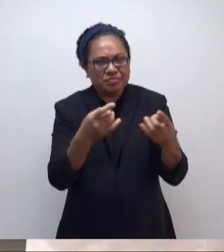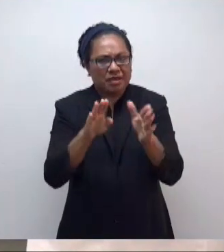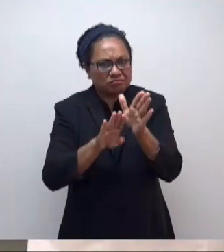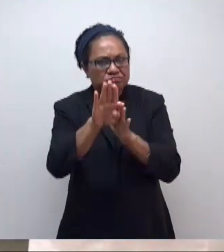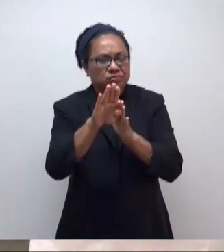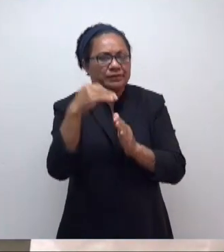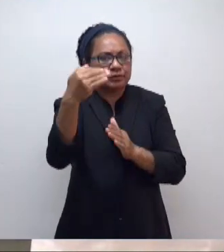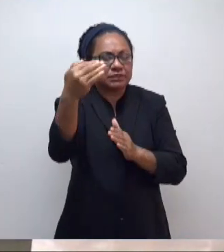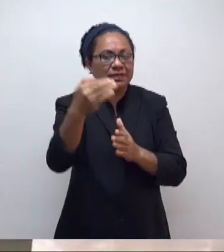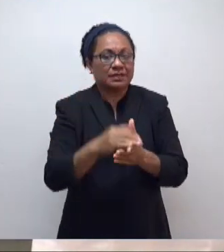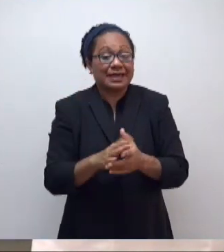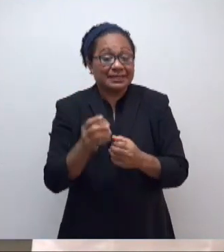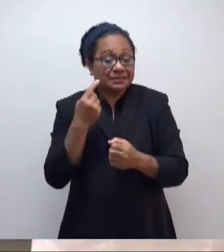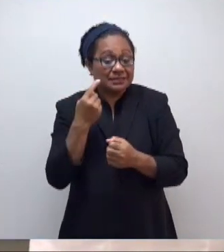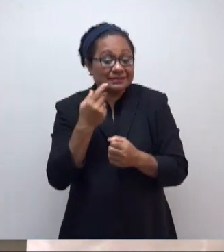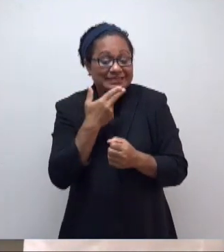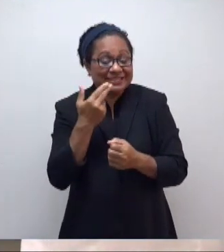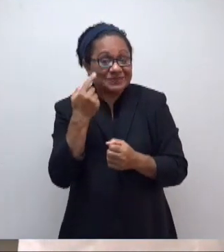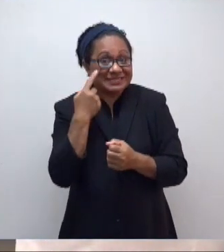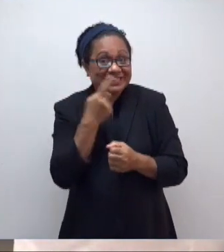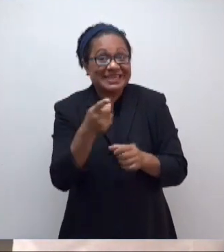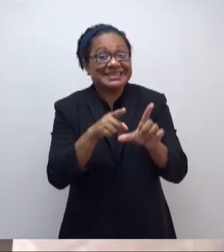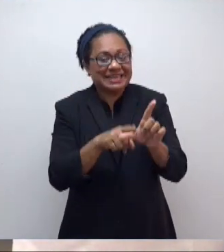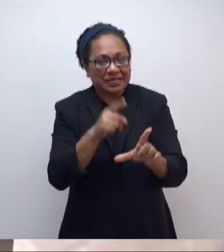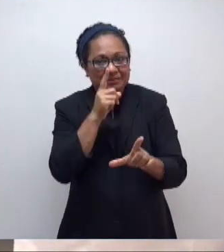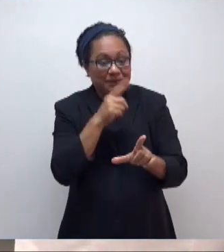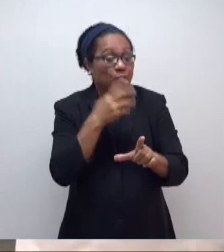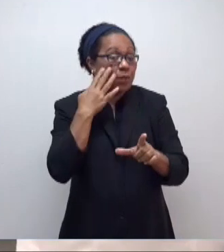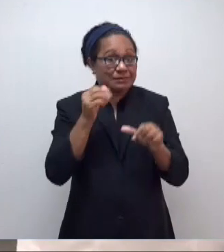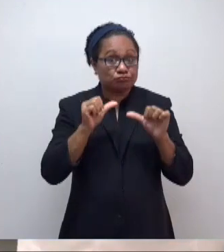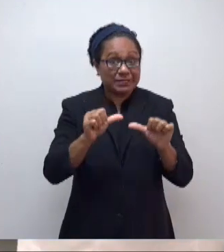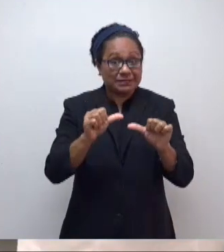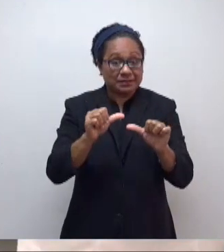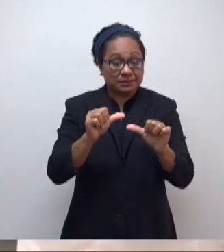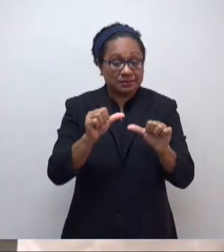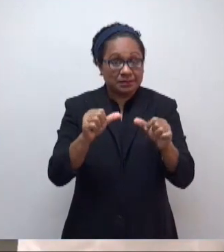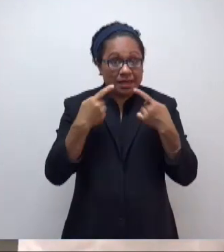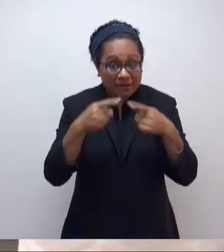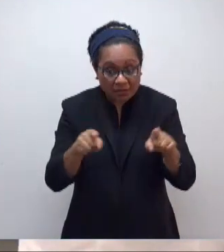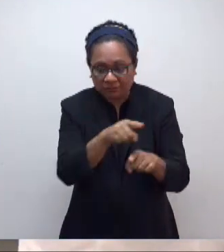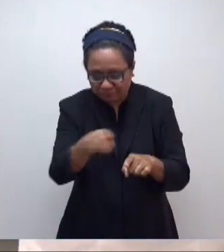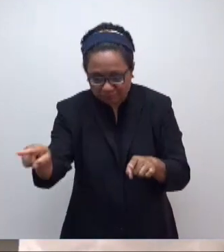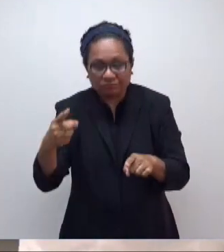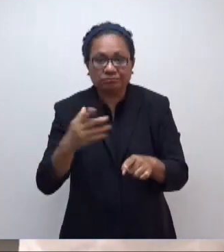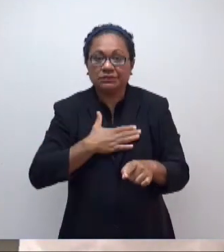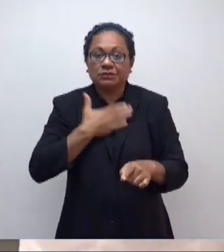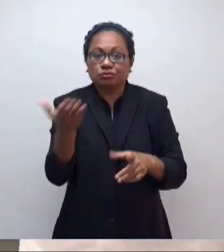Fijians respond to that call with enthusiasm to embrace our highest